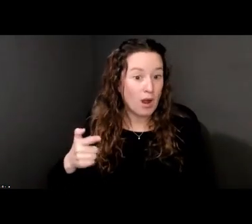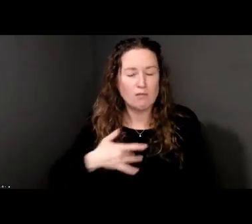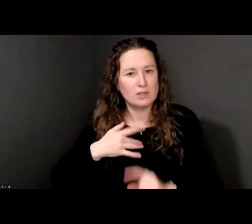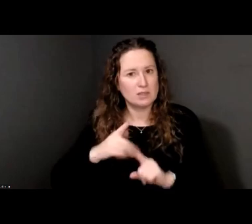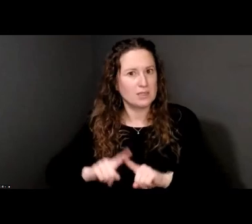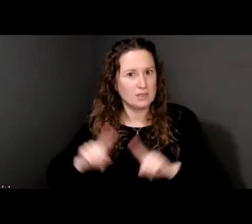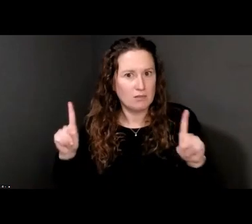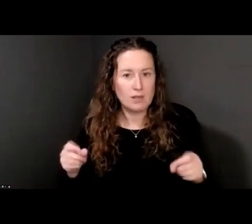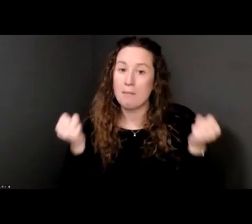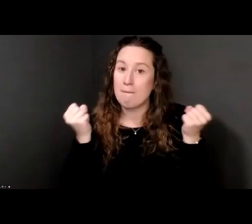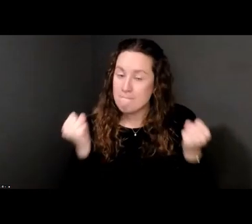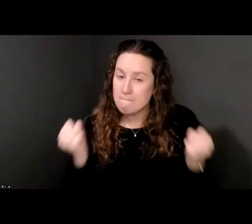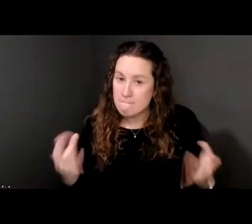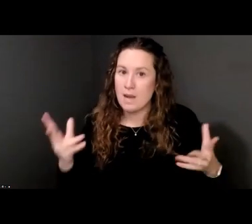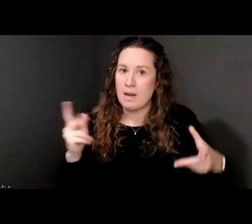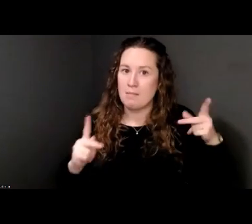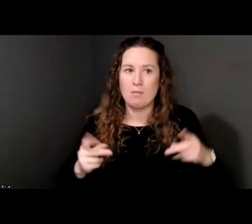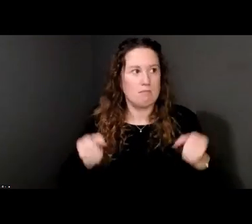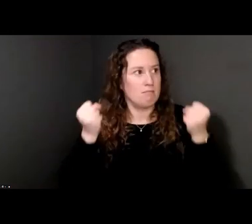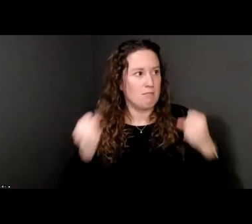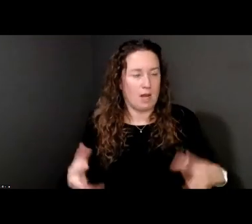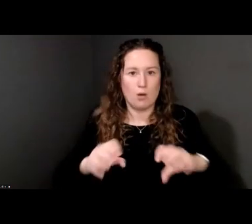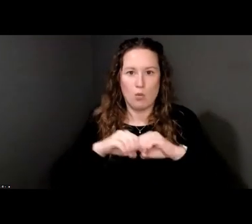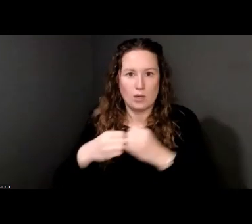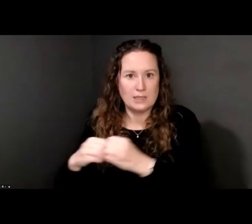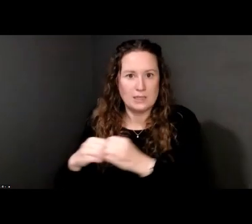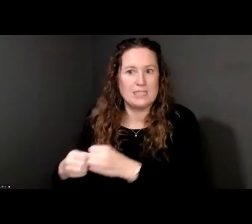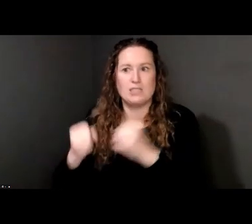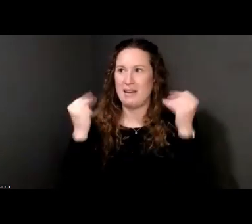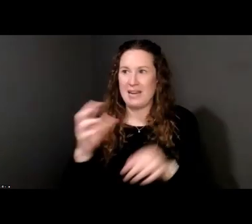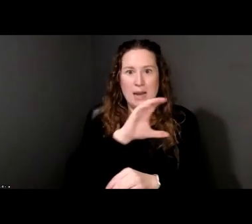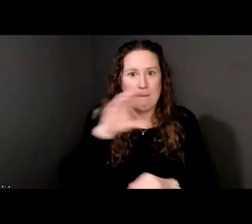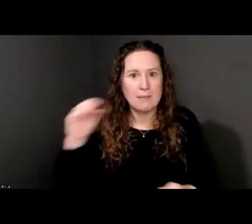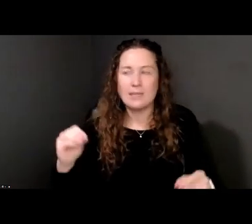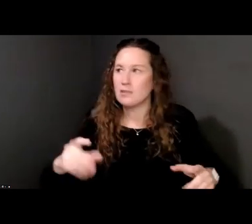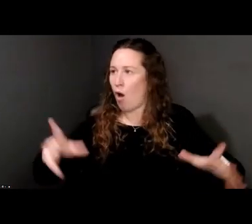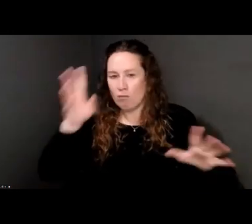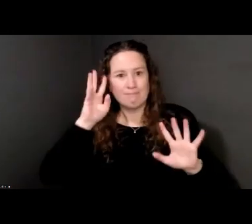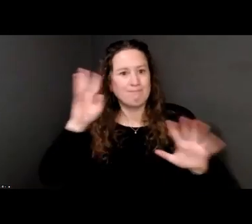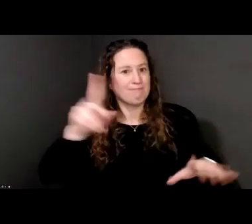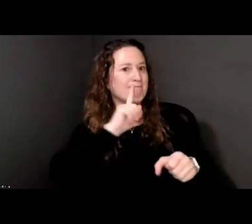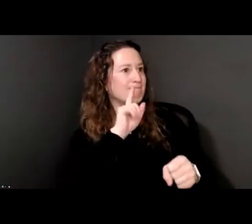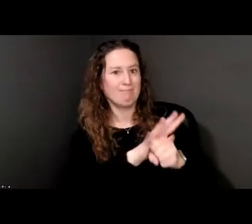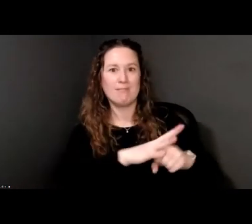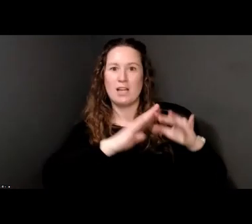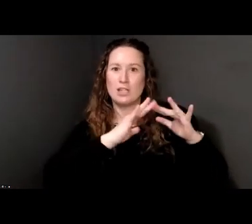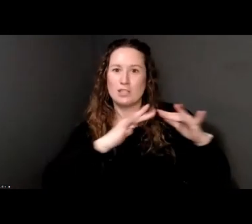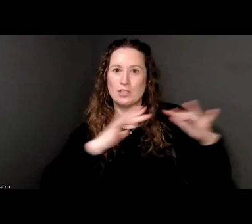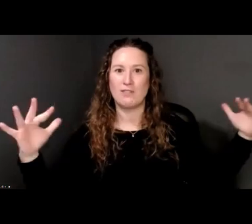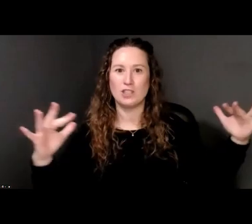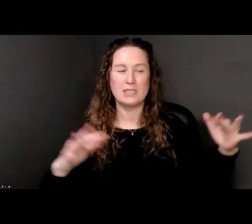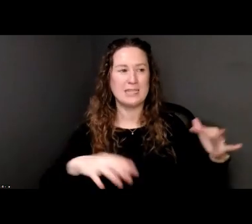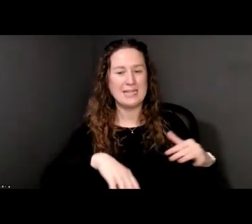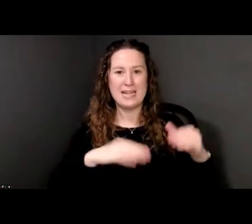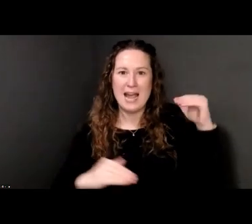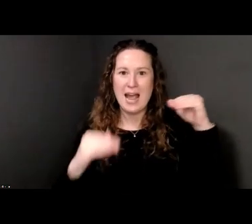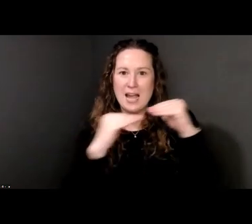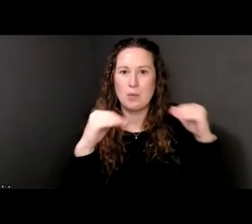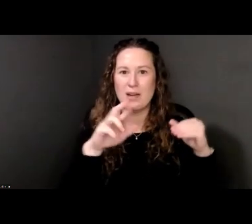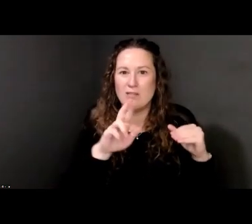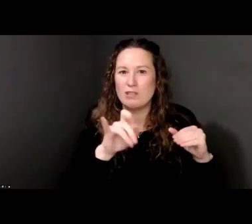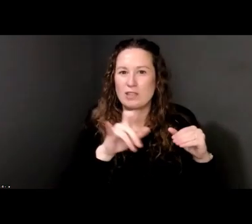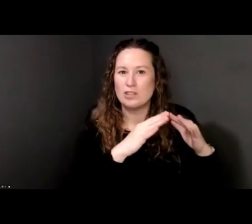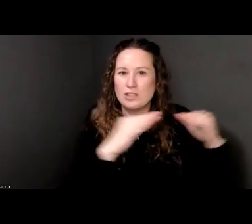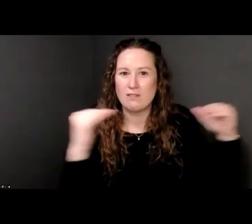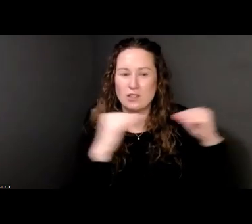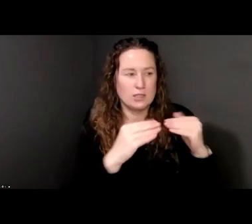many individuals, organizations, and companies were making commitments to racial equity, motivated in part by the